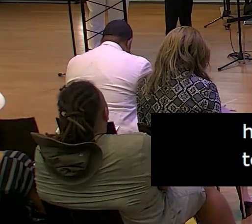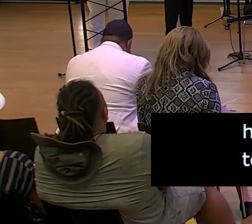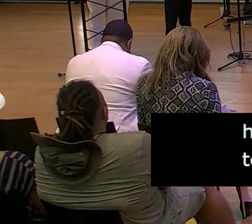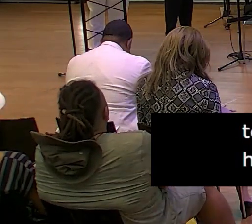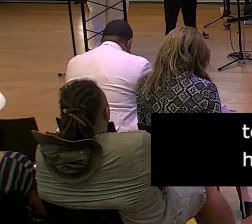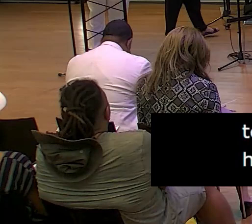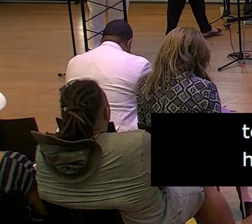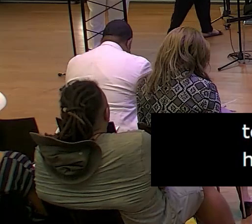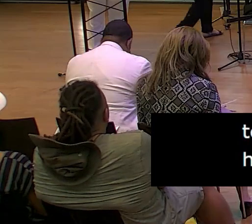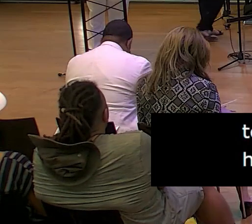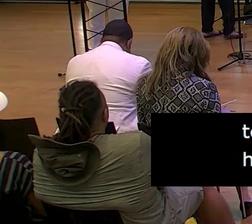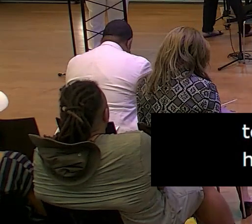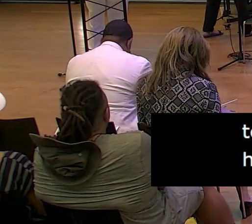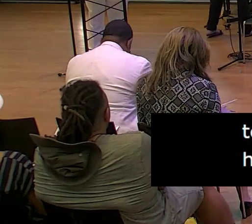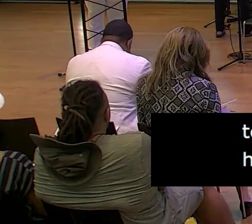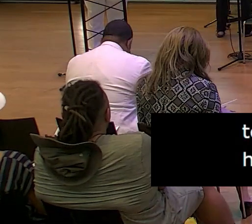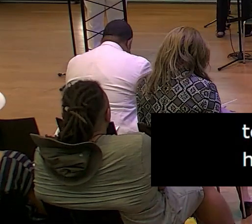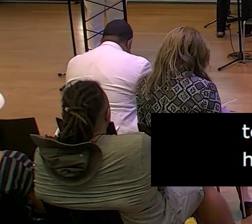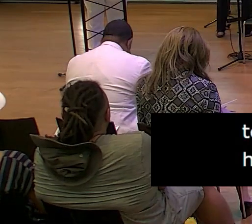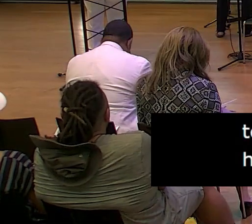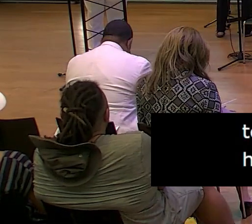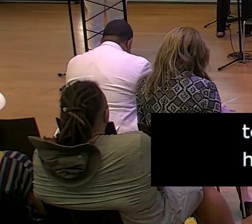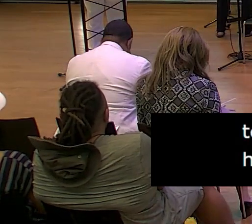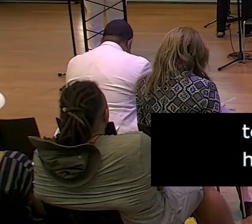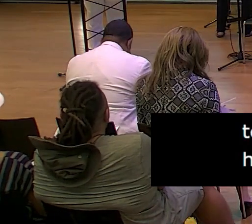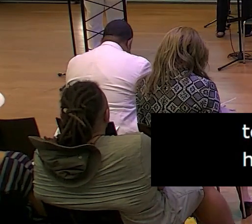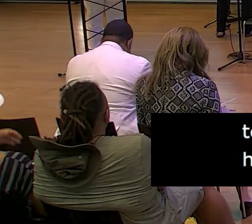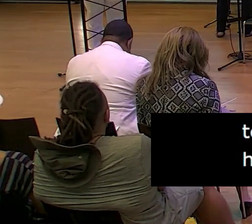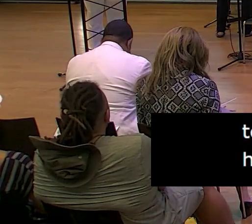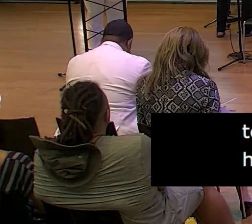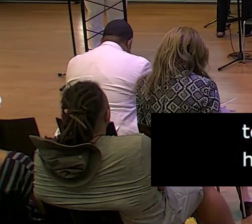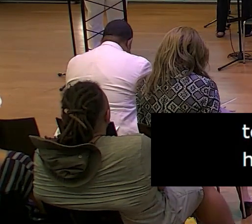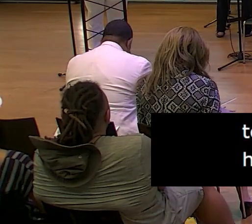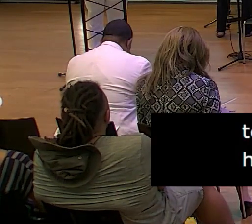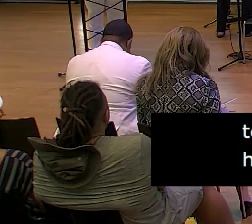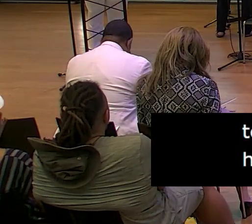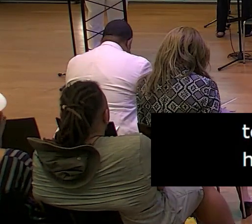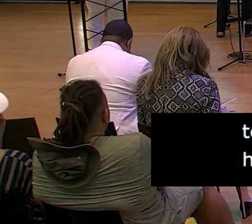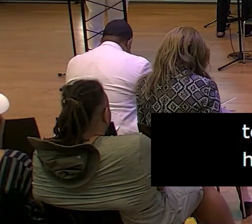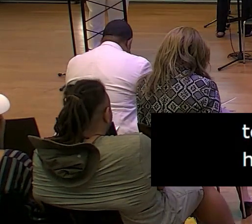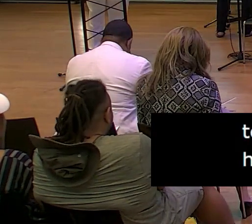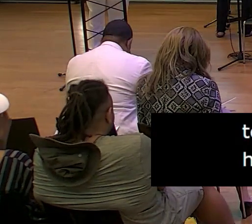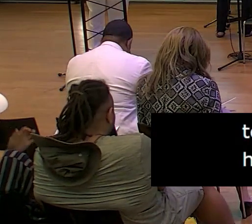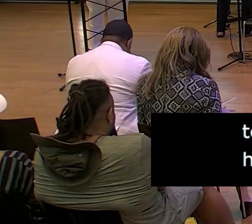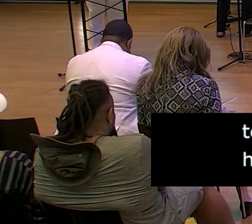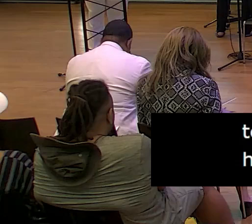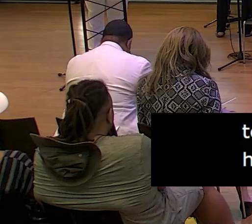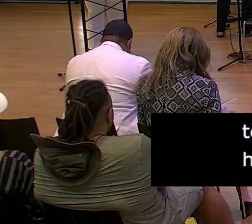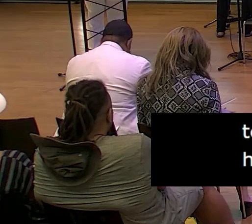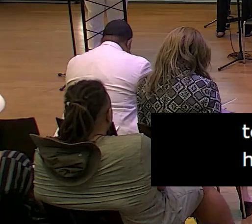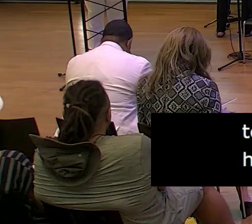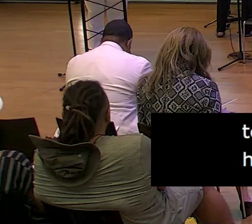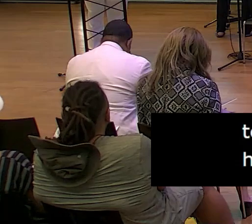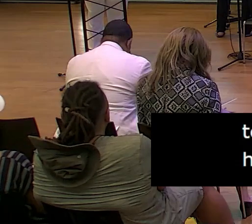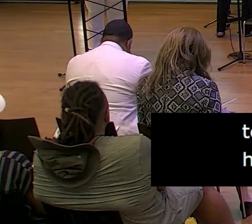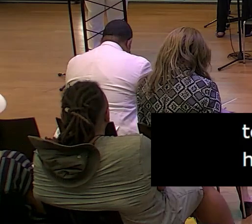connectivity. There's more money coming all over the places. But when you see that kind of money,